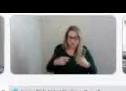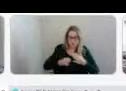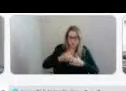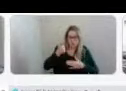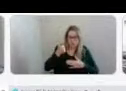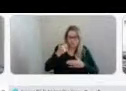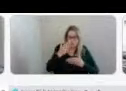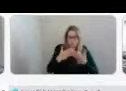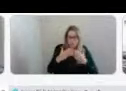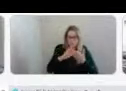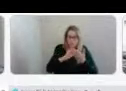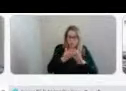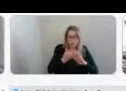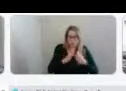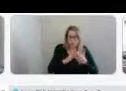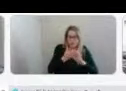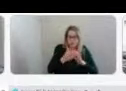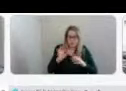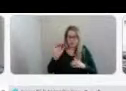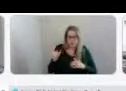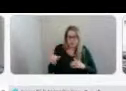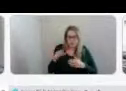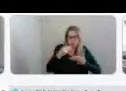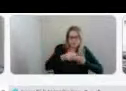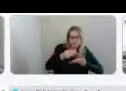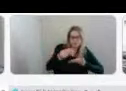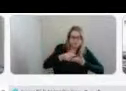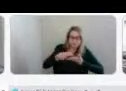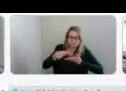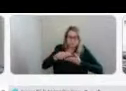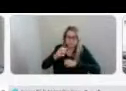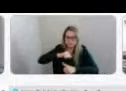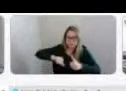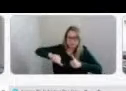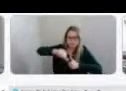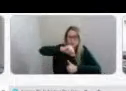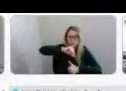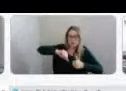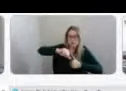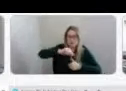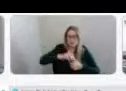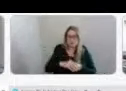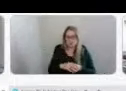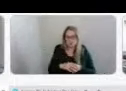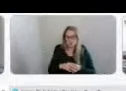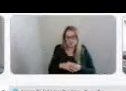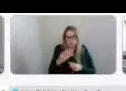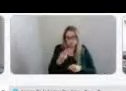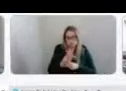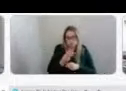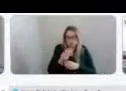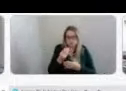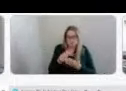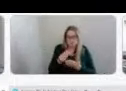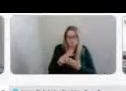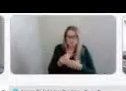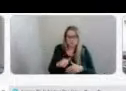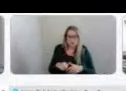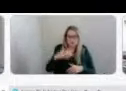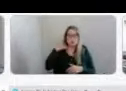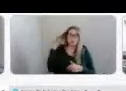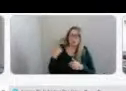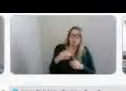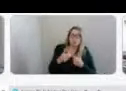our towns that we shop in and socialize in and spend our money in we are